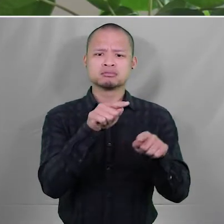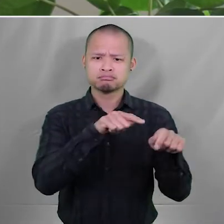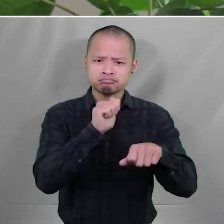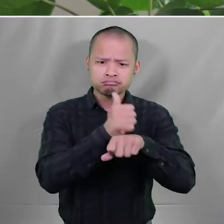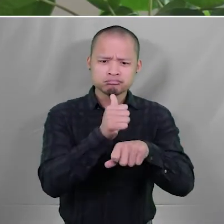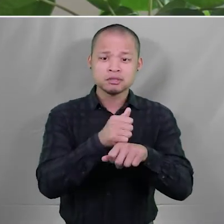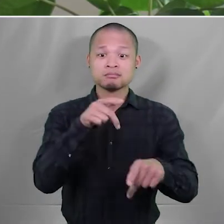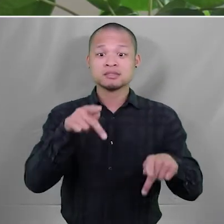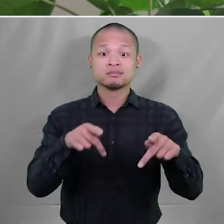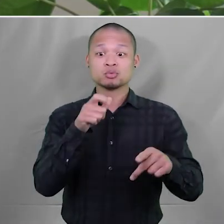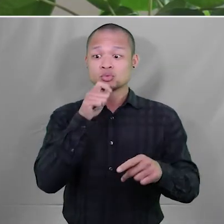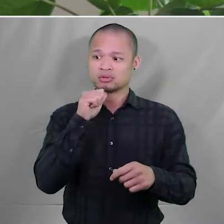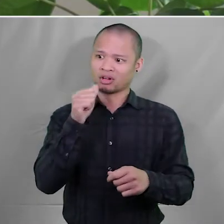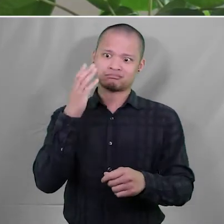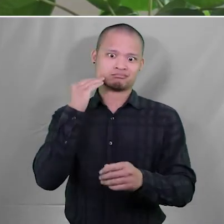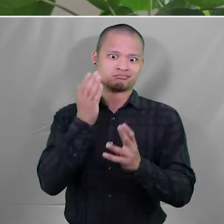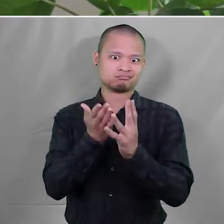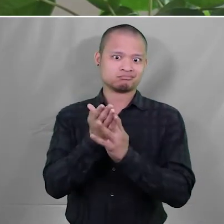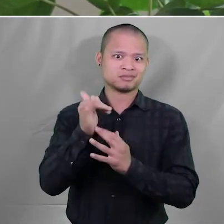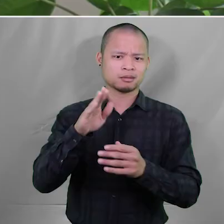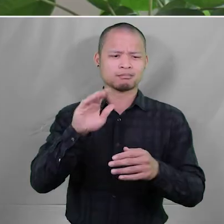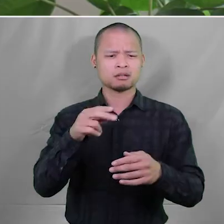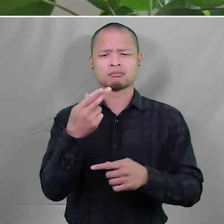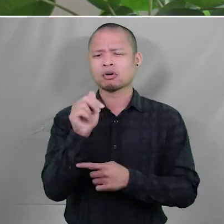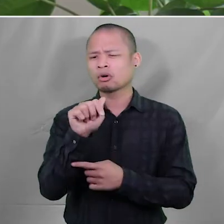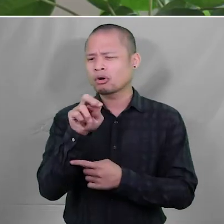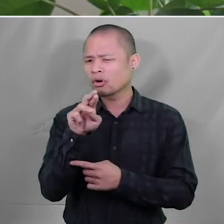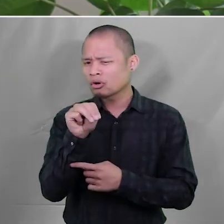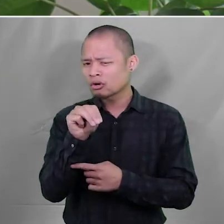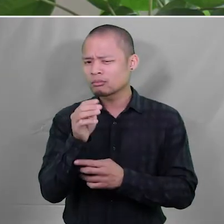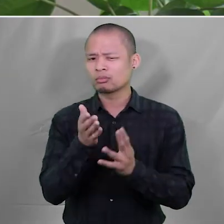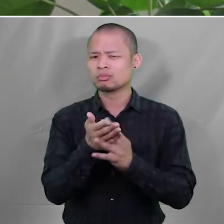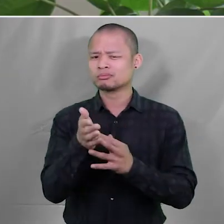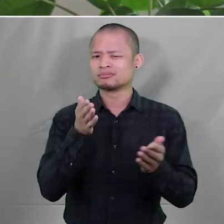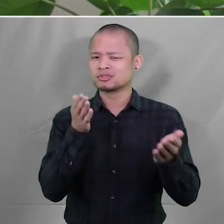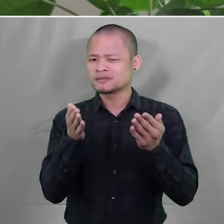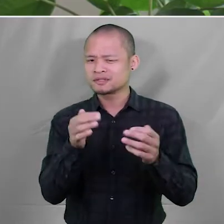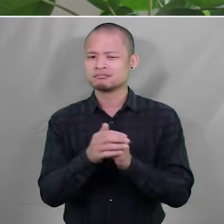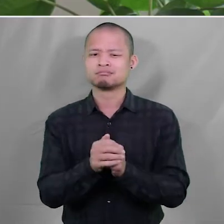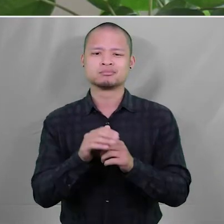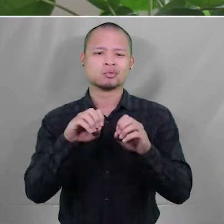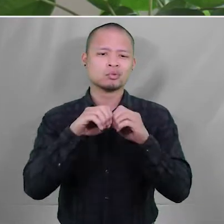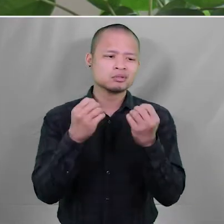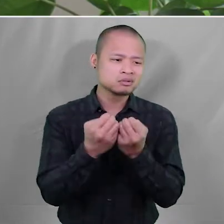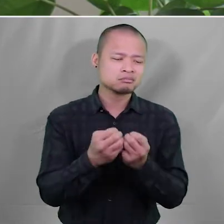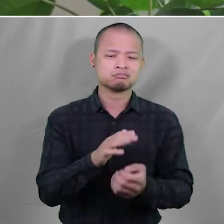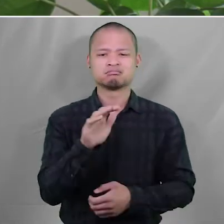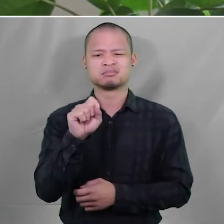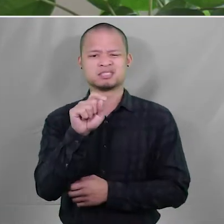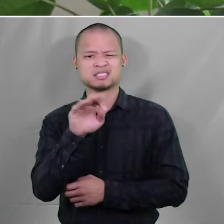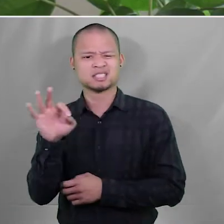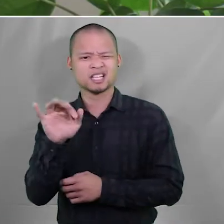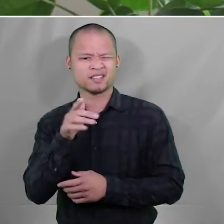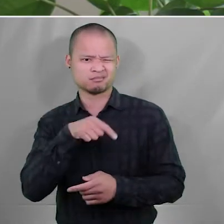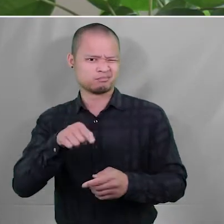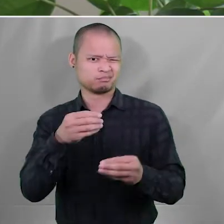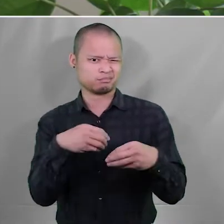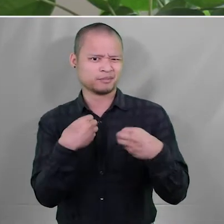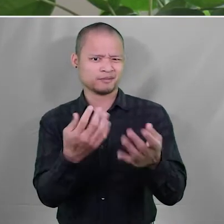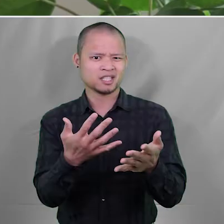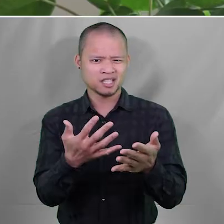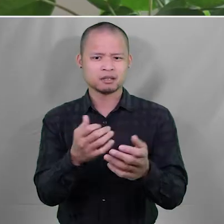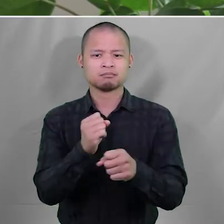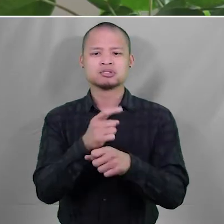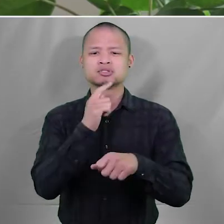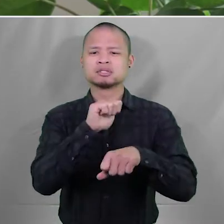ensure people with lived experiences are not harmed by the services an organization and its staff provide. They needed